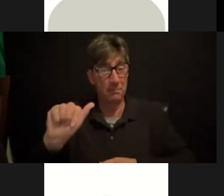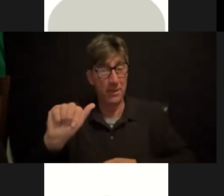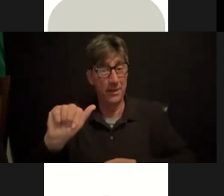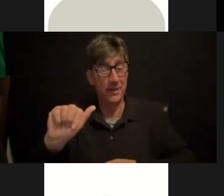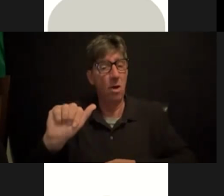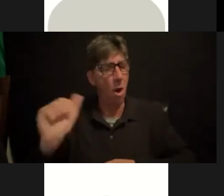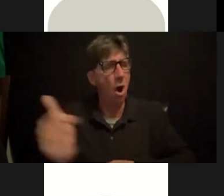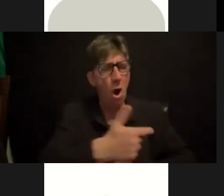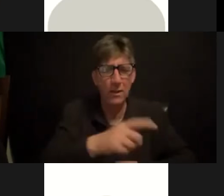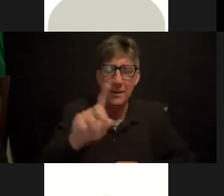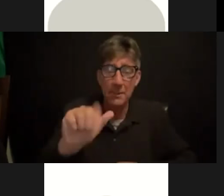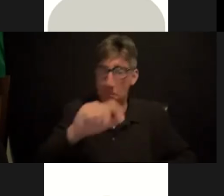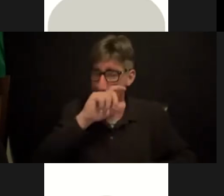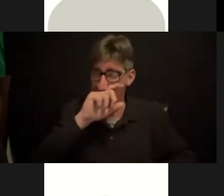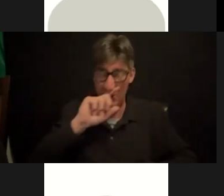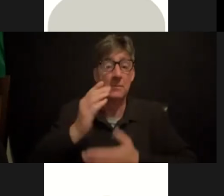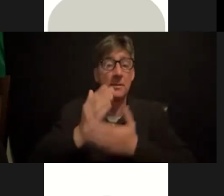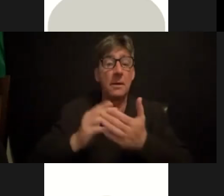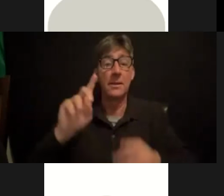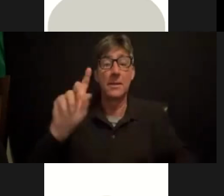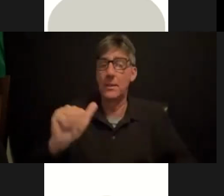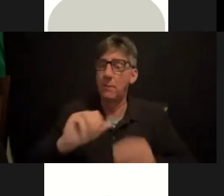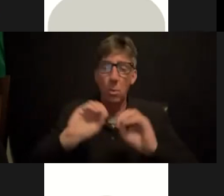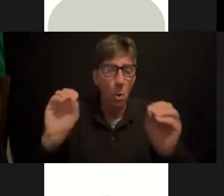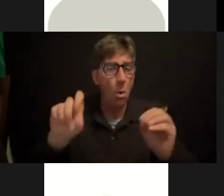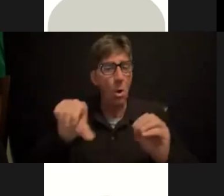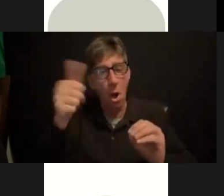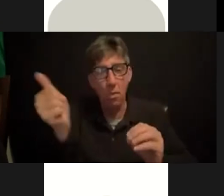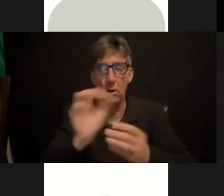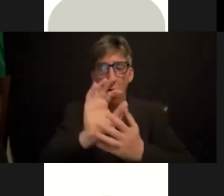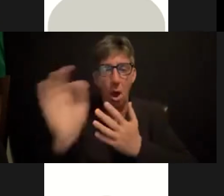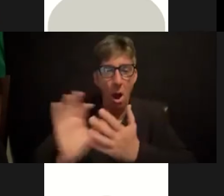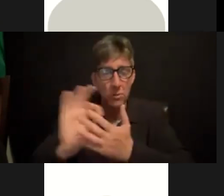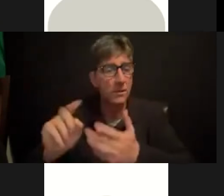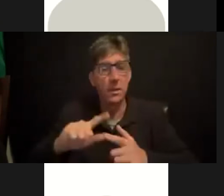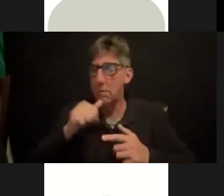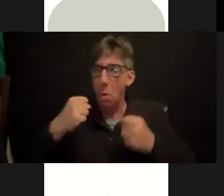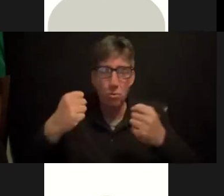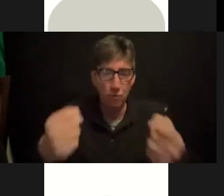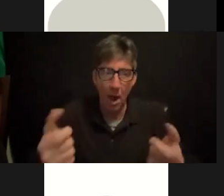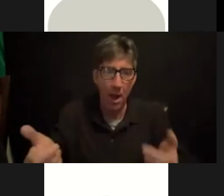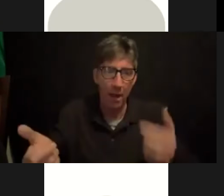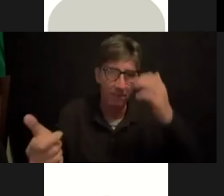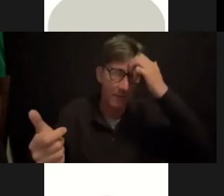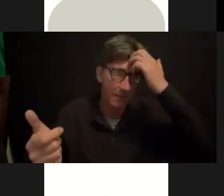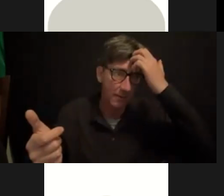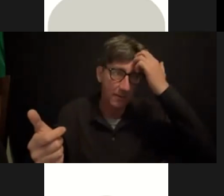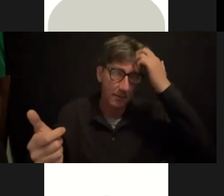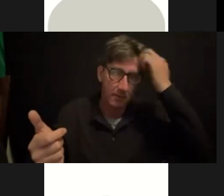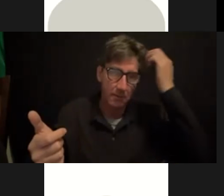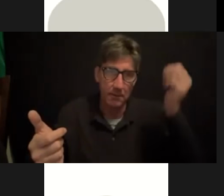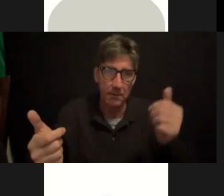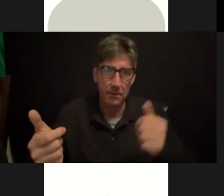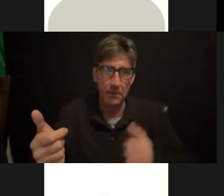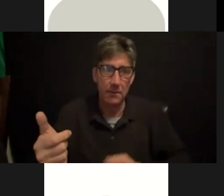those where they may not have any alternative transportation. They don't drive like myself. They don't have any way of